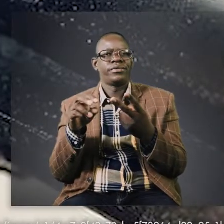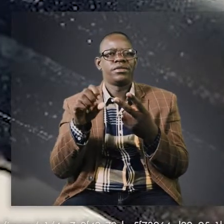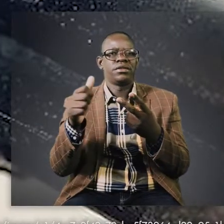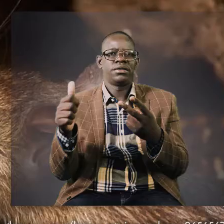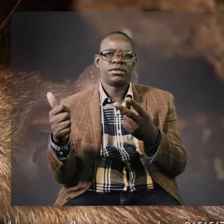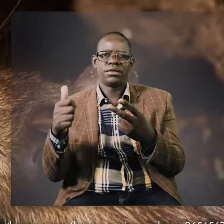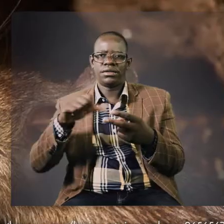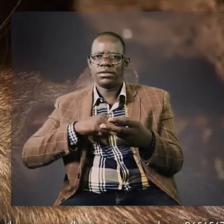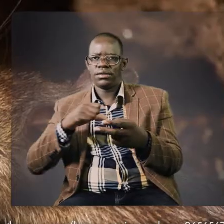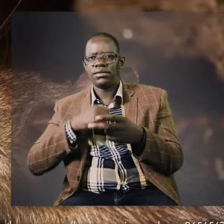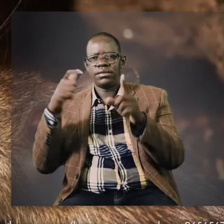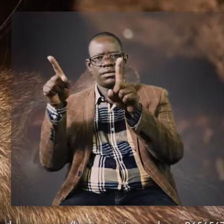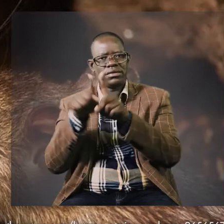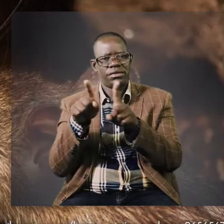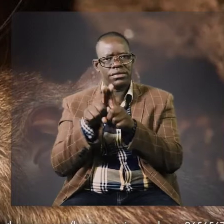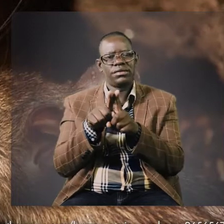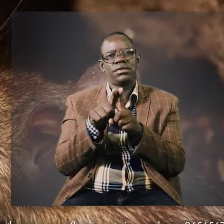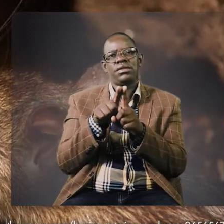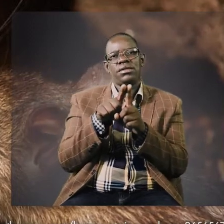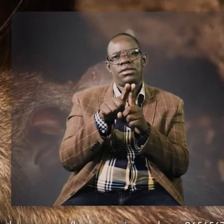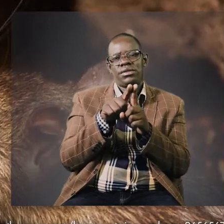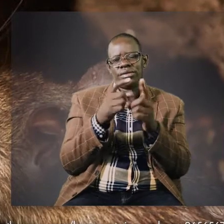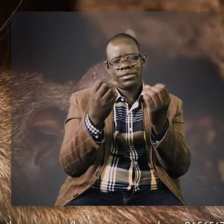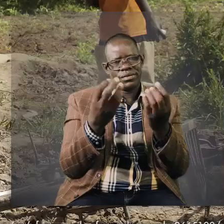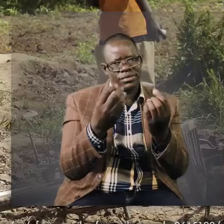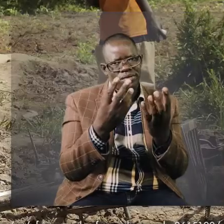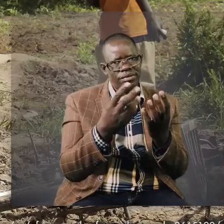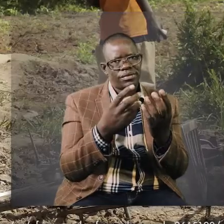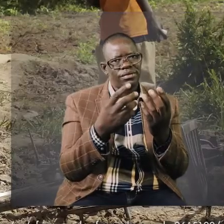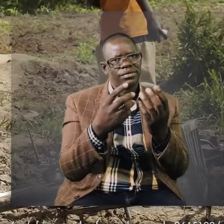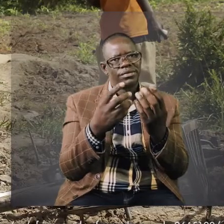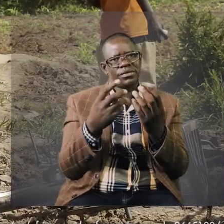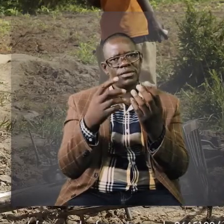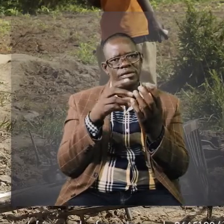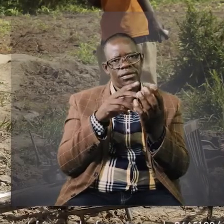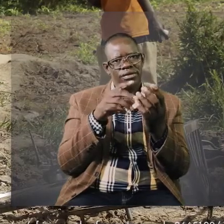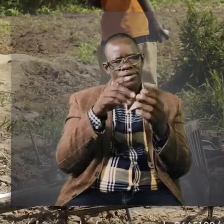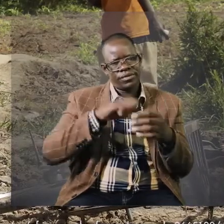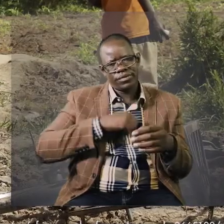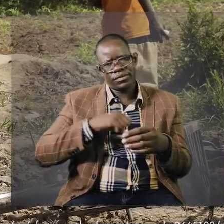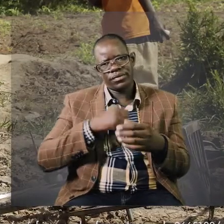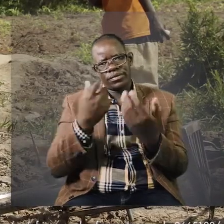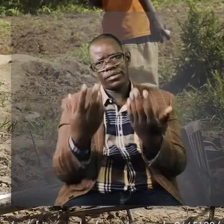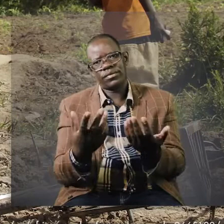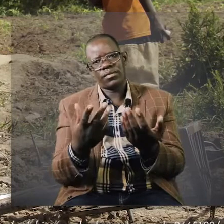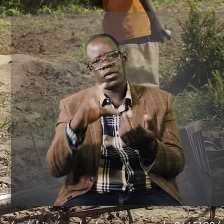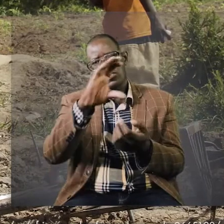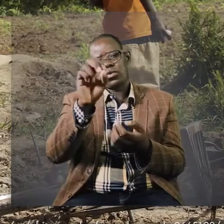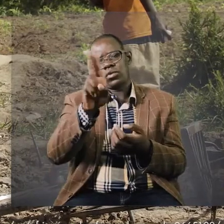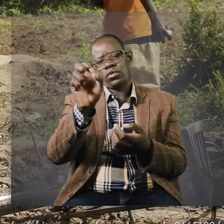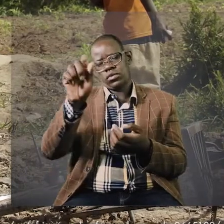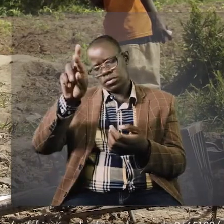and other disease-carrying insects and animals to flourish. They are major carriers of diseases such as